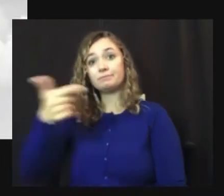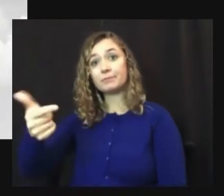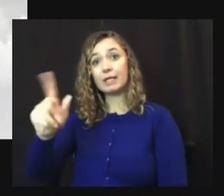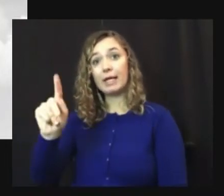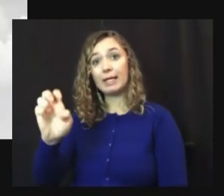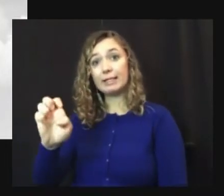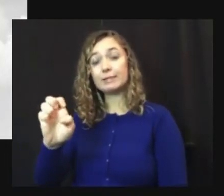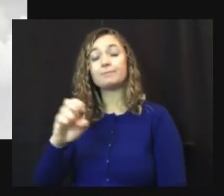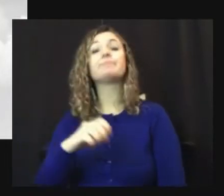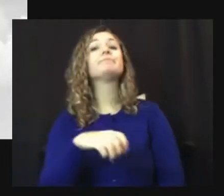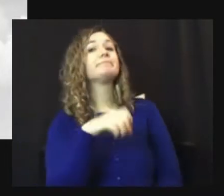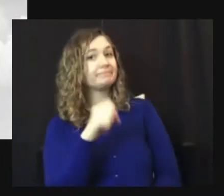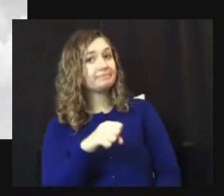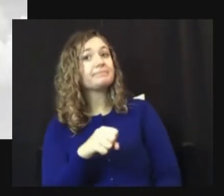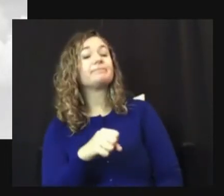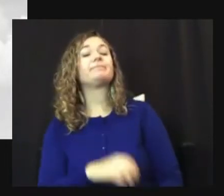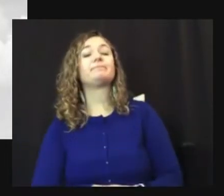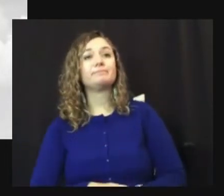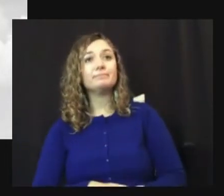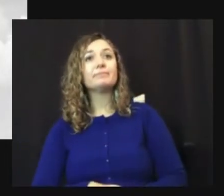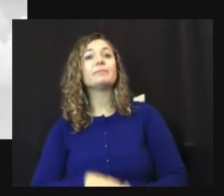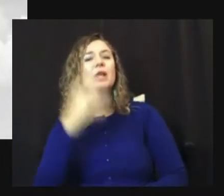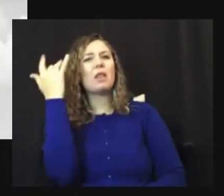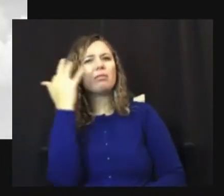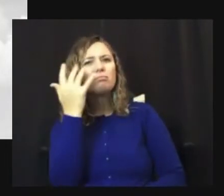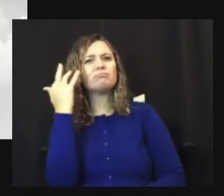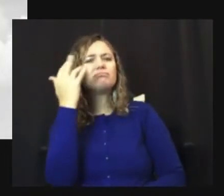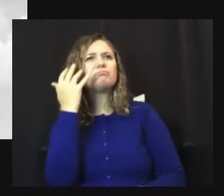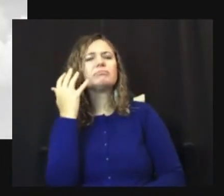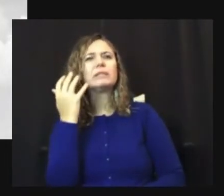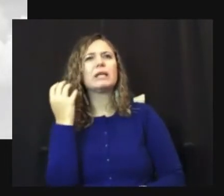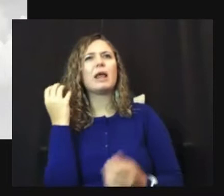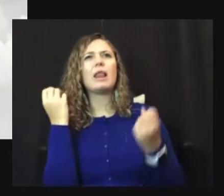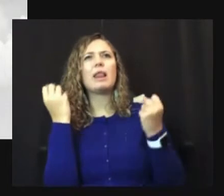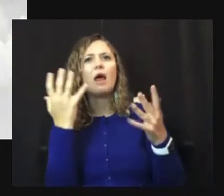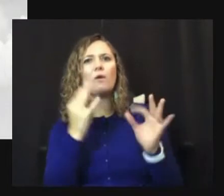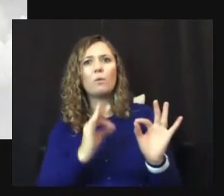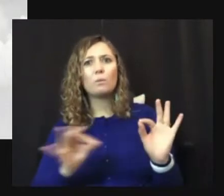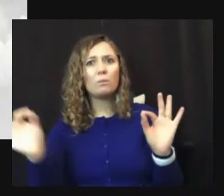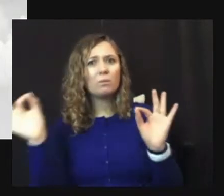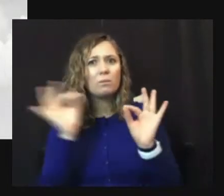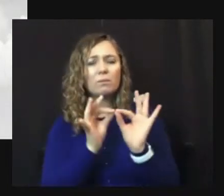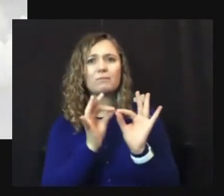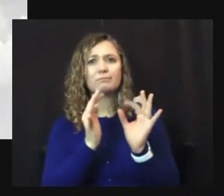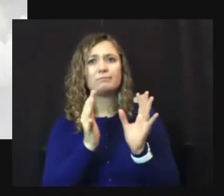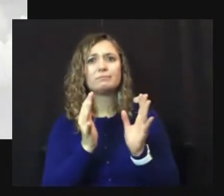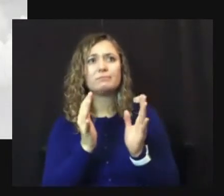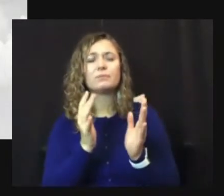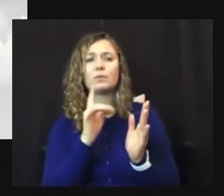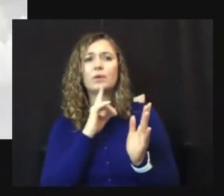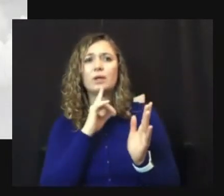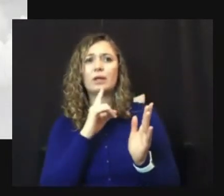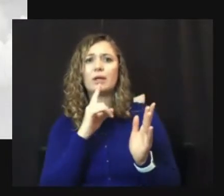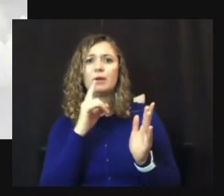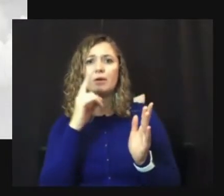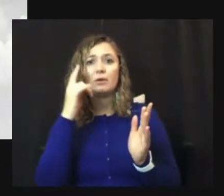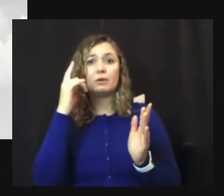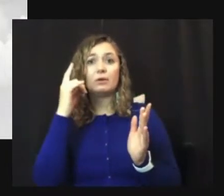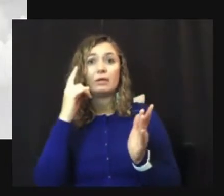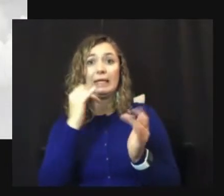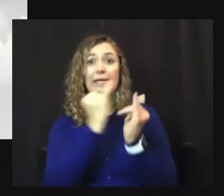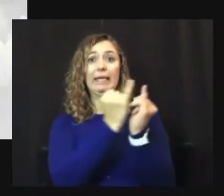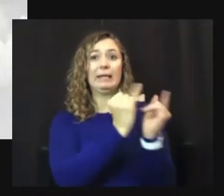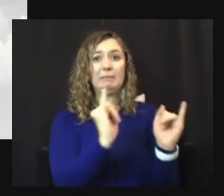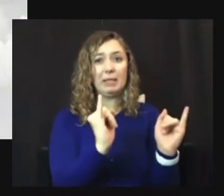Yeah, I think there's a lot of worth and value placed on independence and being